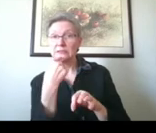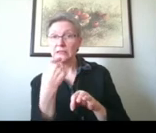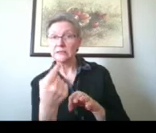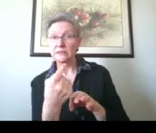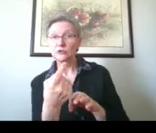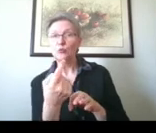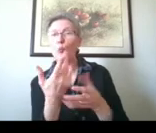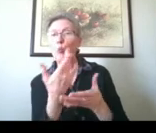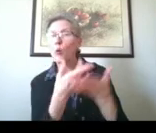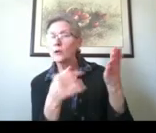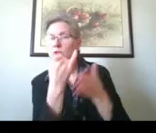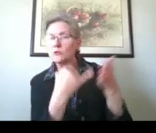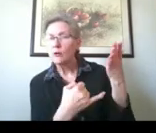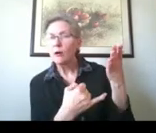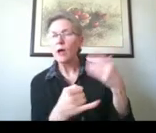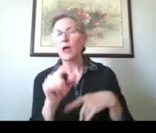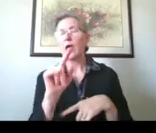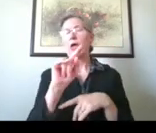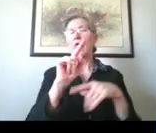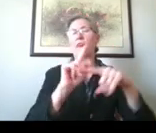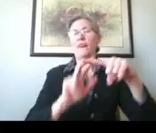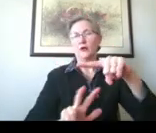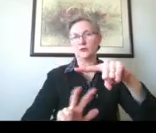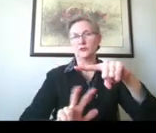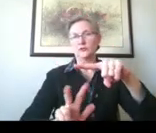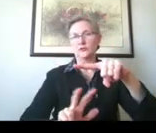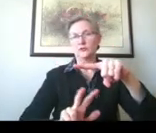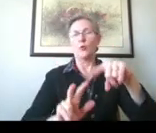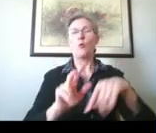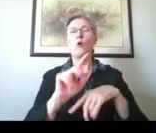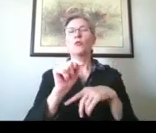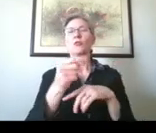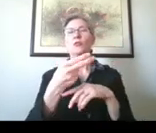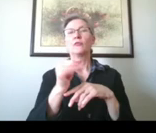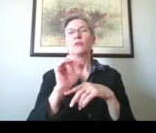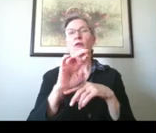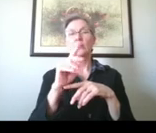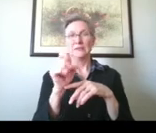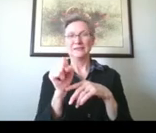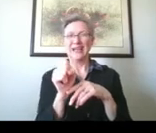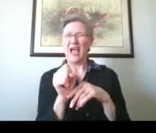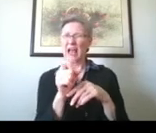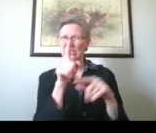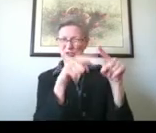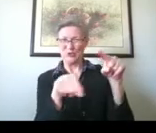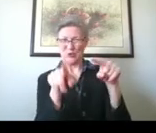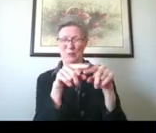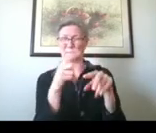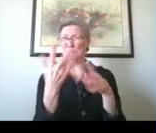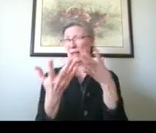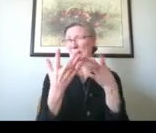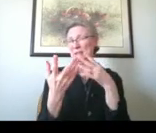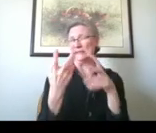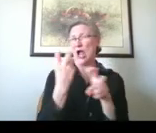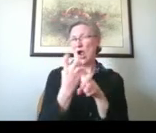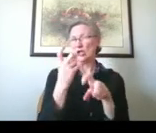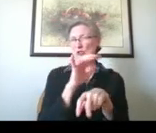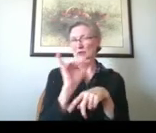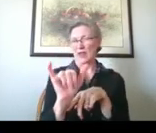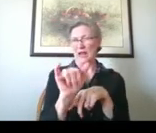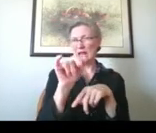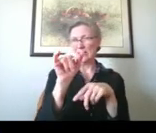are 3 equal parts. Well, in a circle, it can be a little tricky to do that. So I'm really grateful that they actually put